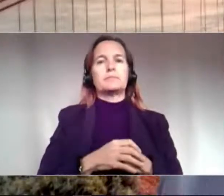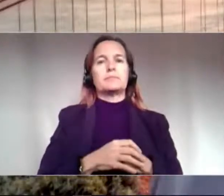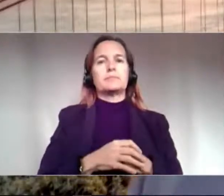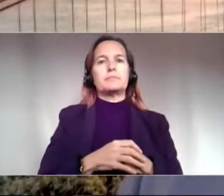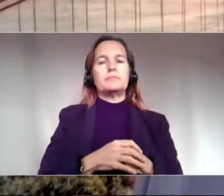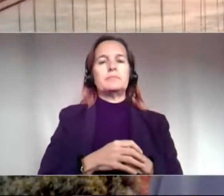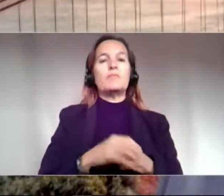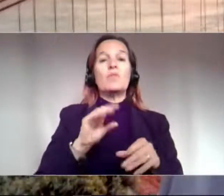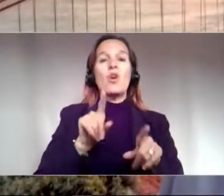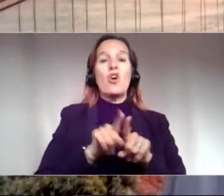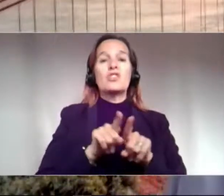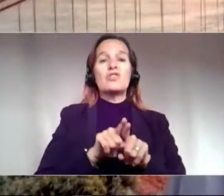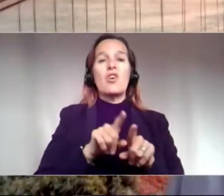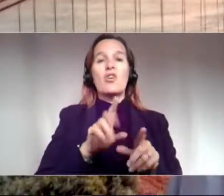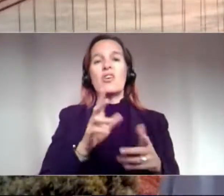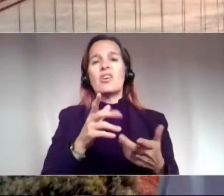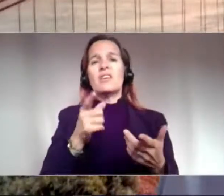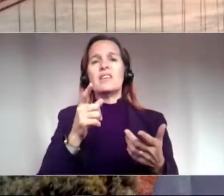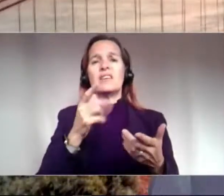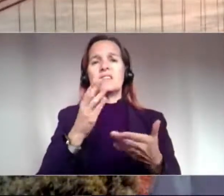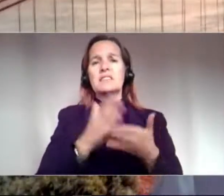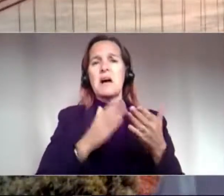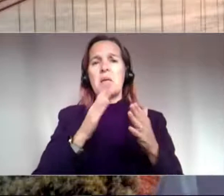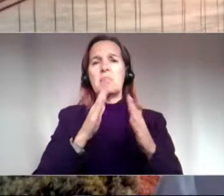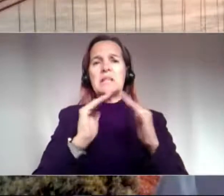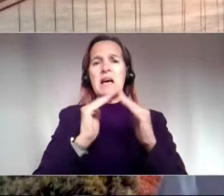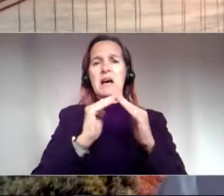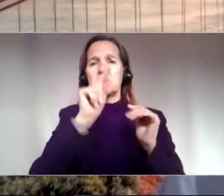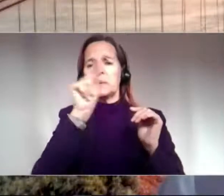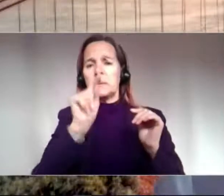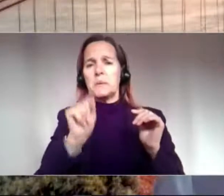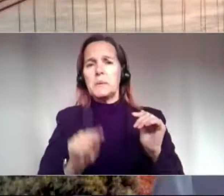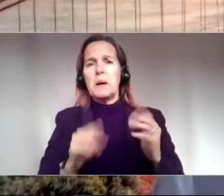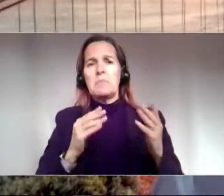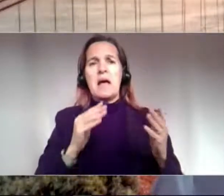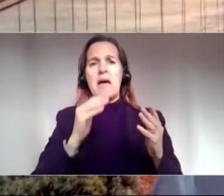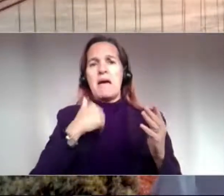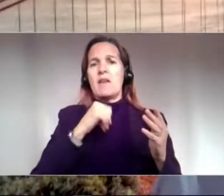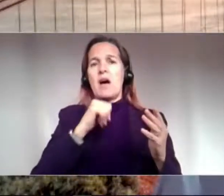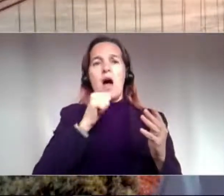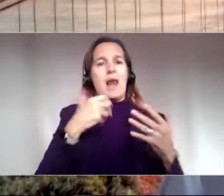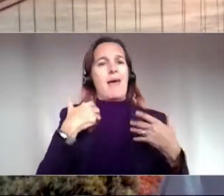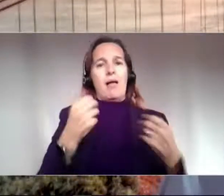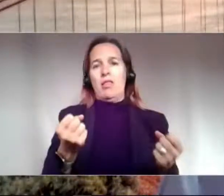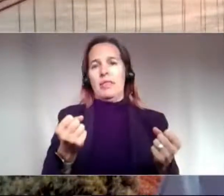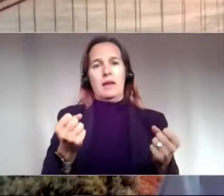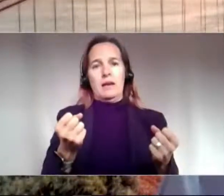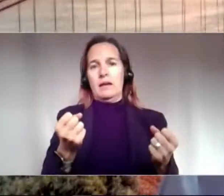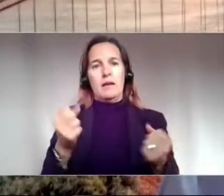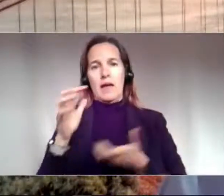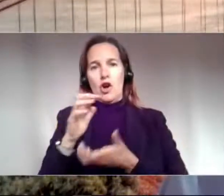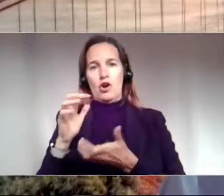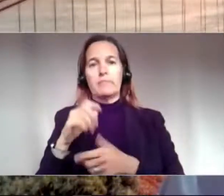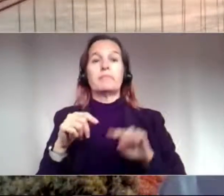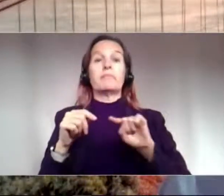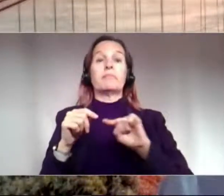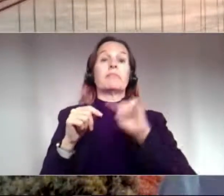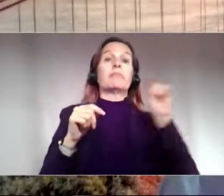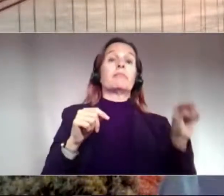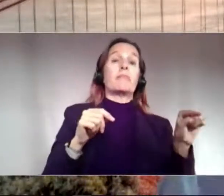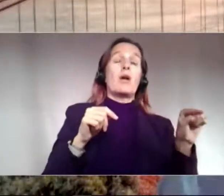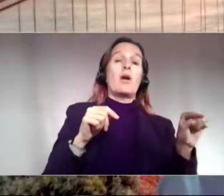also experience episodes of very unhealthy air quality. On the coast, air quality has